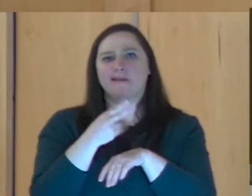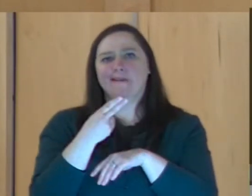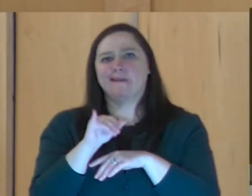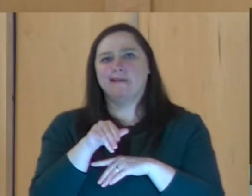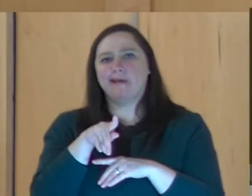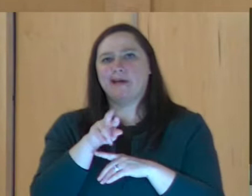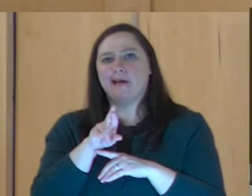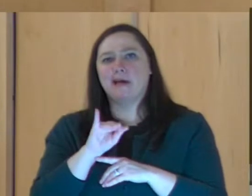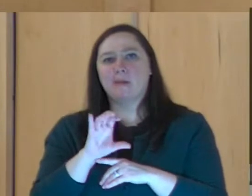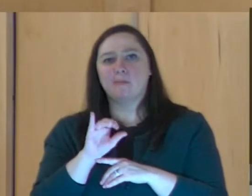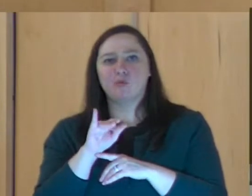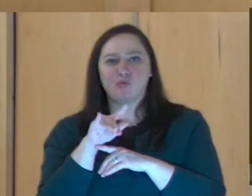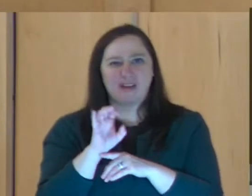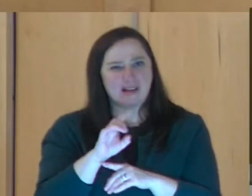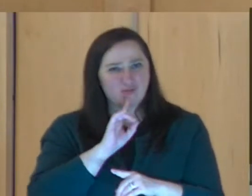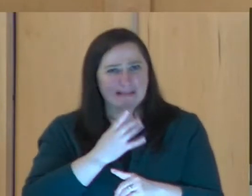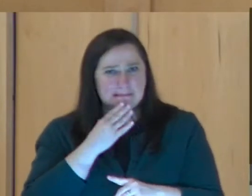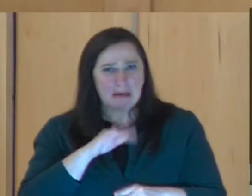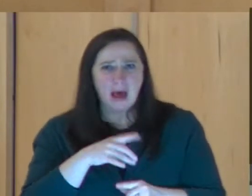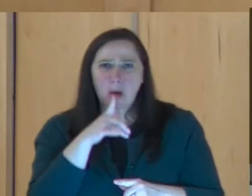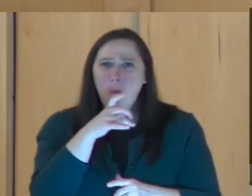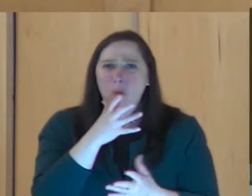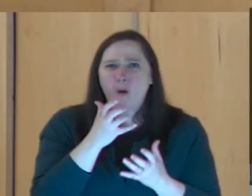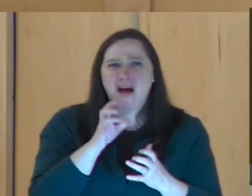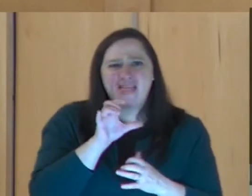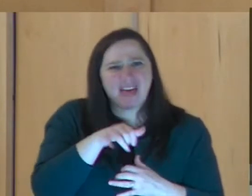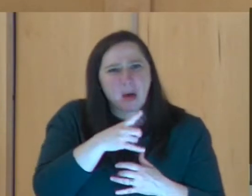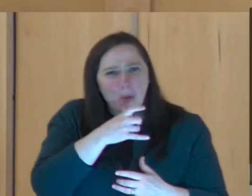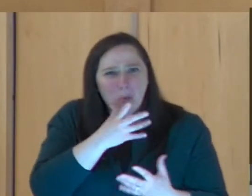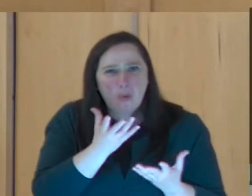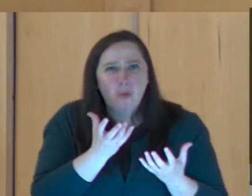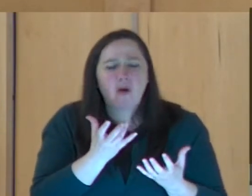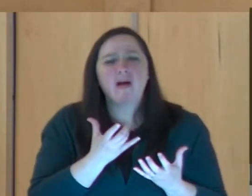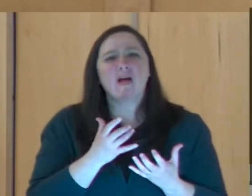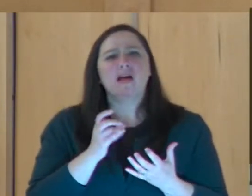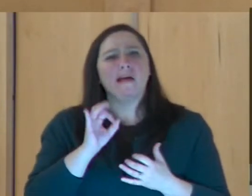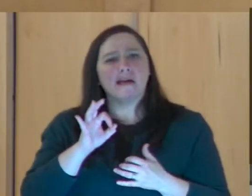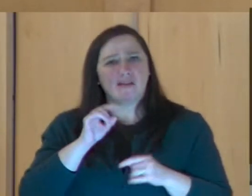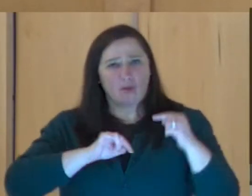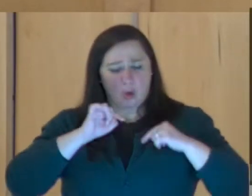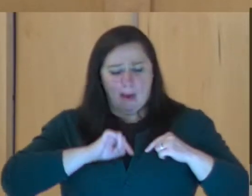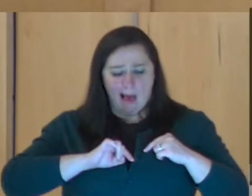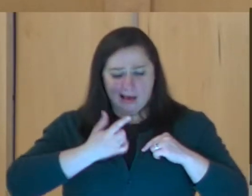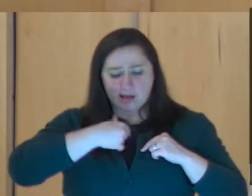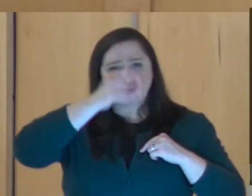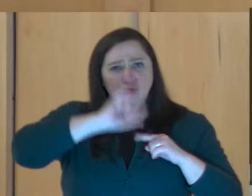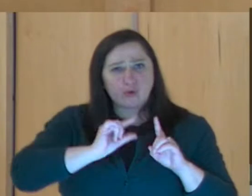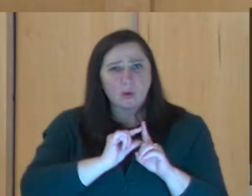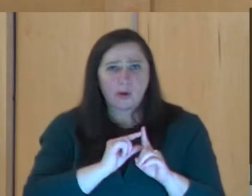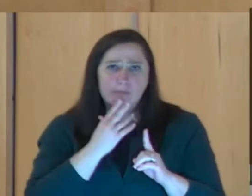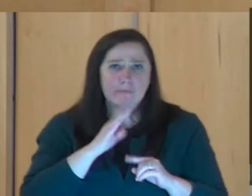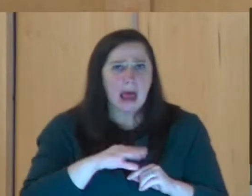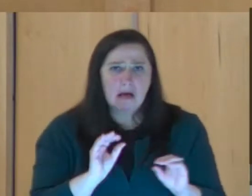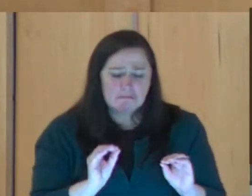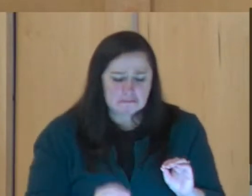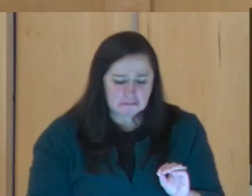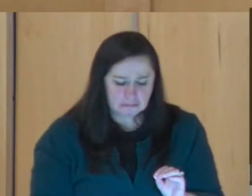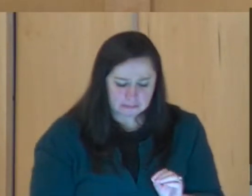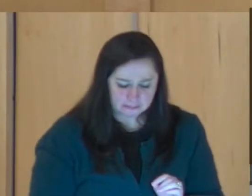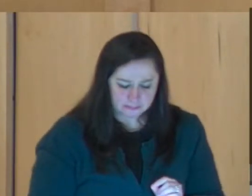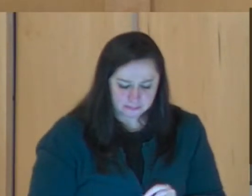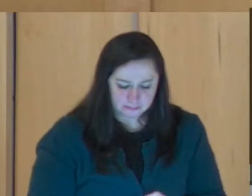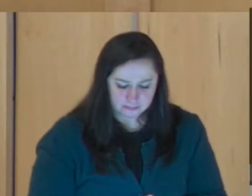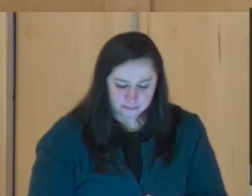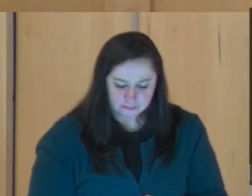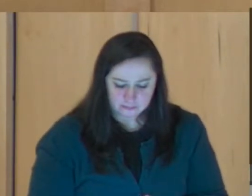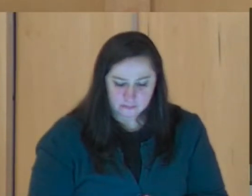which has a really bad flavor, doesn't it? Who wants to be a hypocrite? But if you go back, it's a Greek word and it's not bad at all. What the word hypocrite